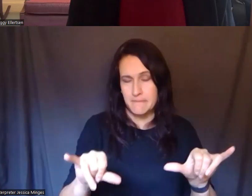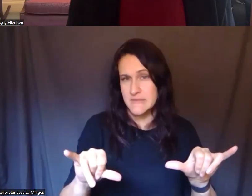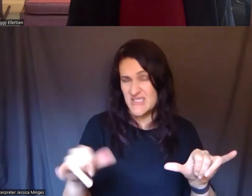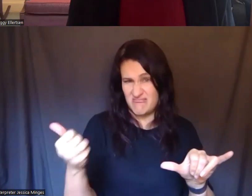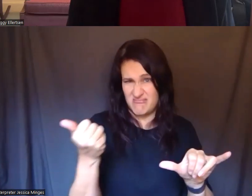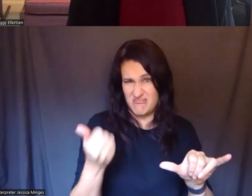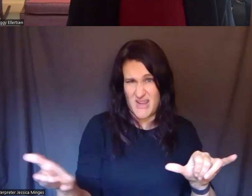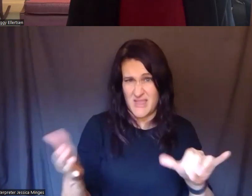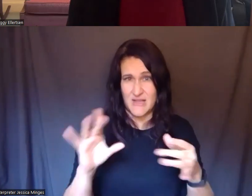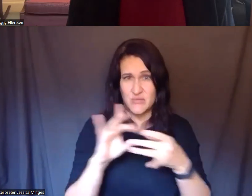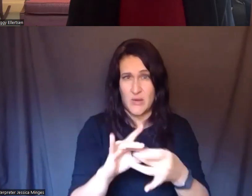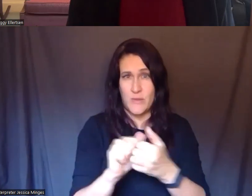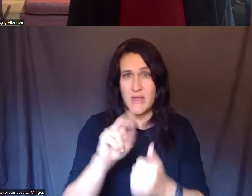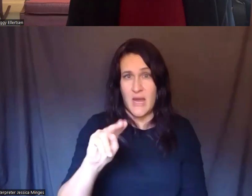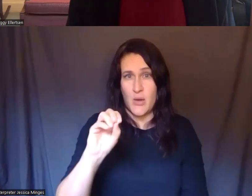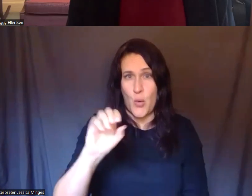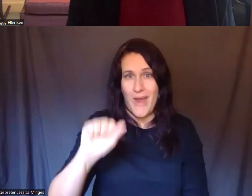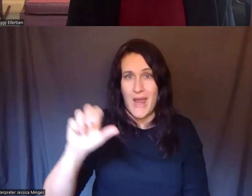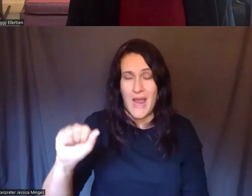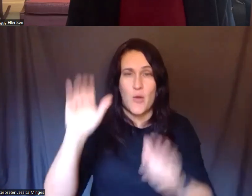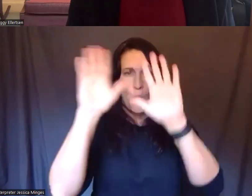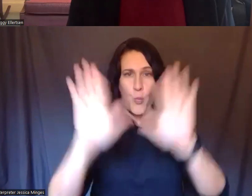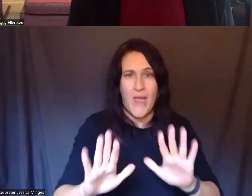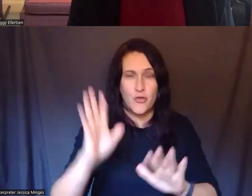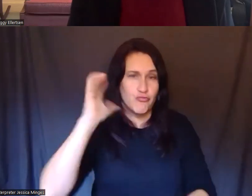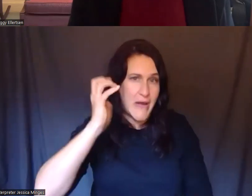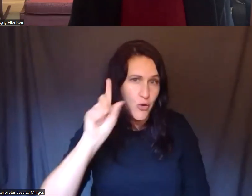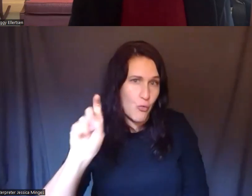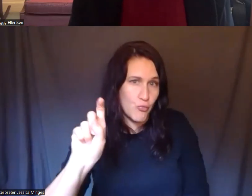the NOAA weather radio?